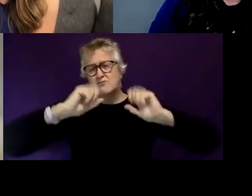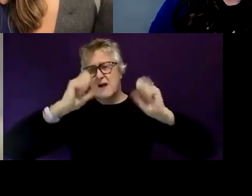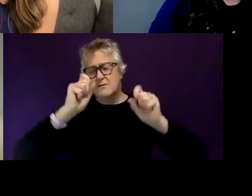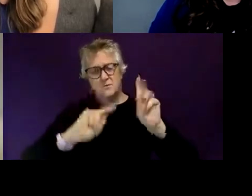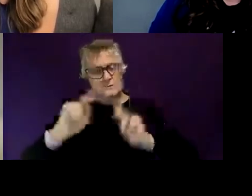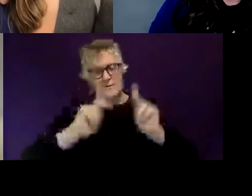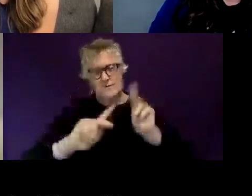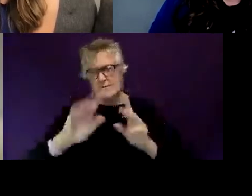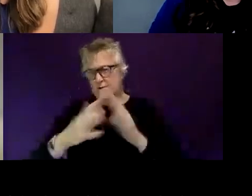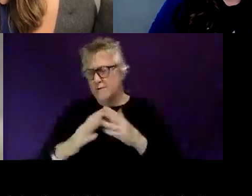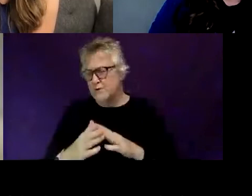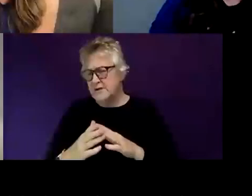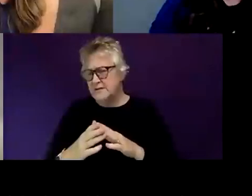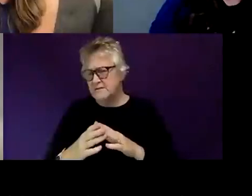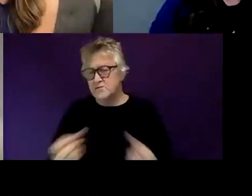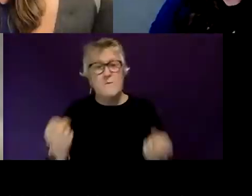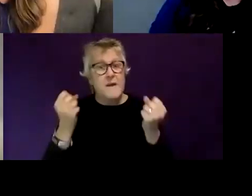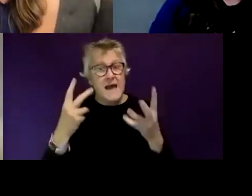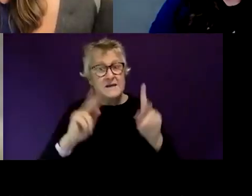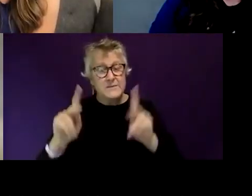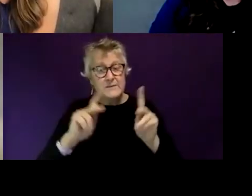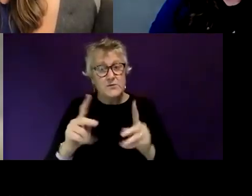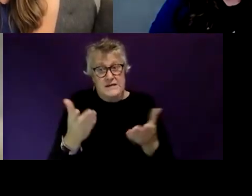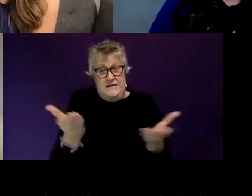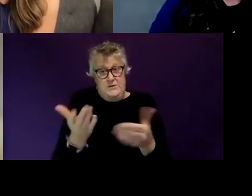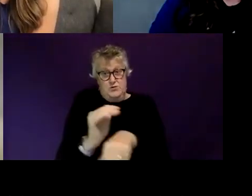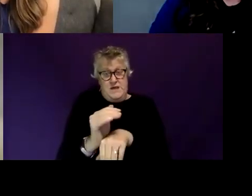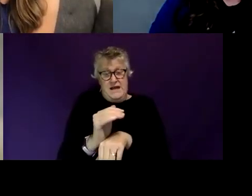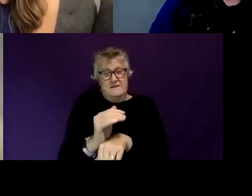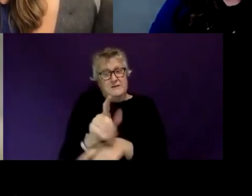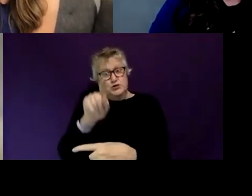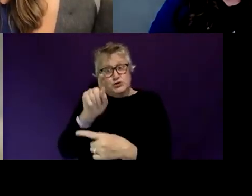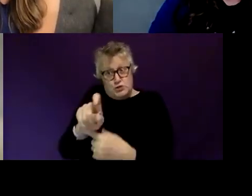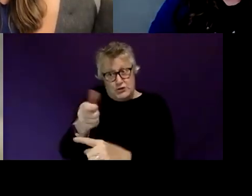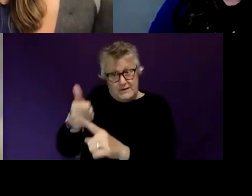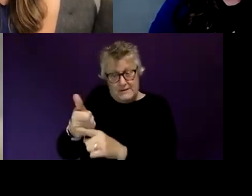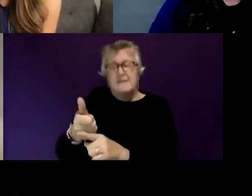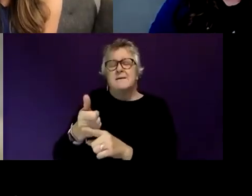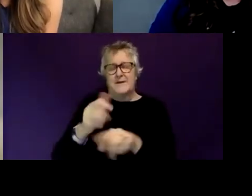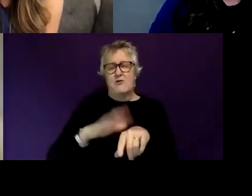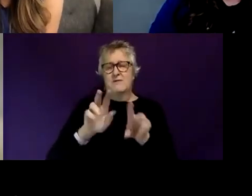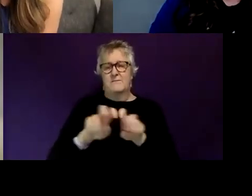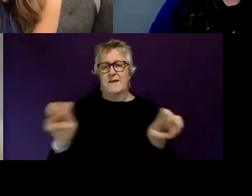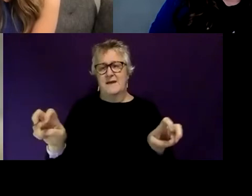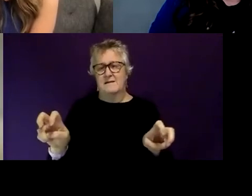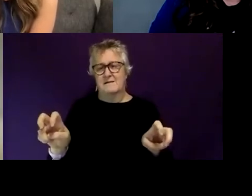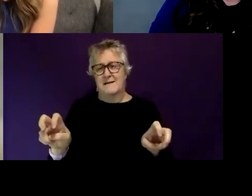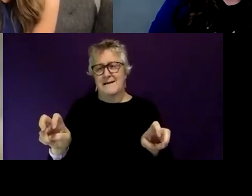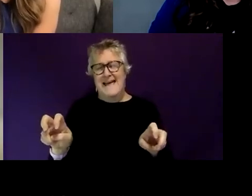chat that should be on this panel. And the only thing I wish about this event is I wish it was in person,